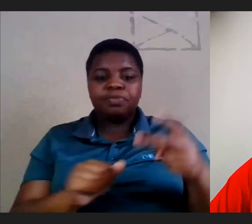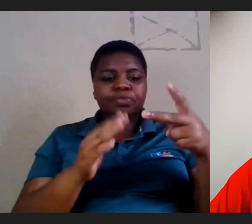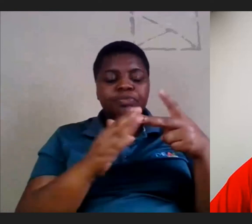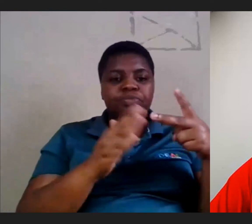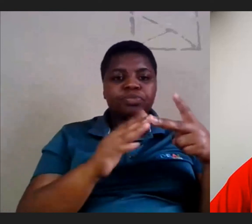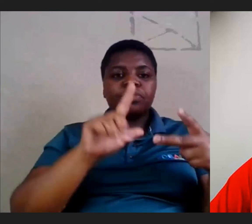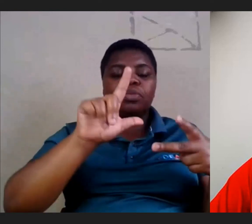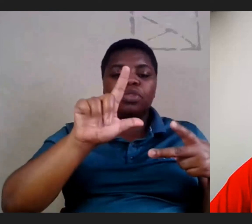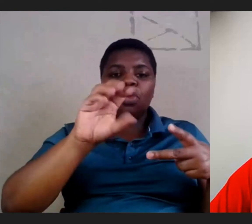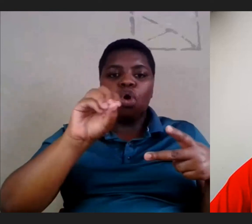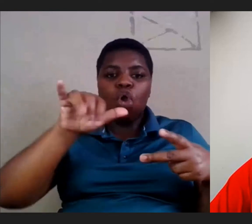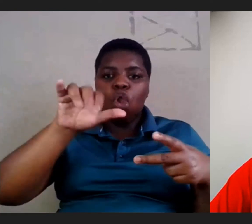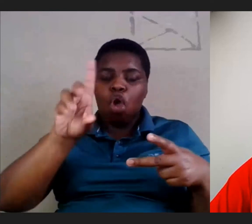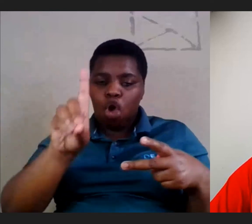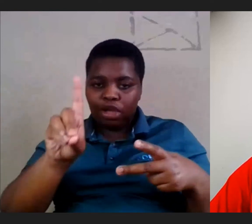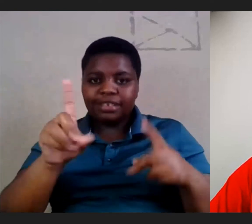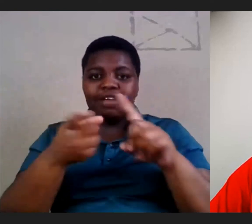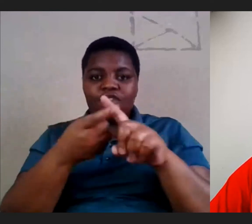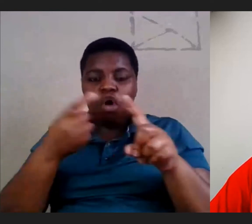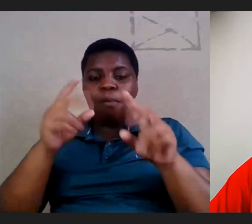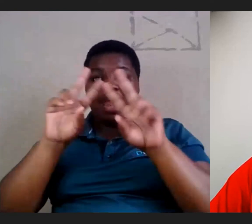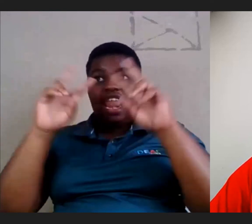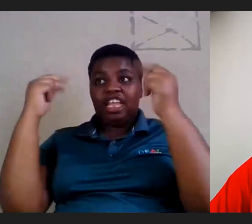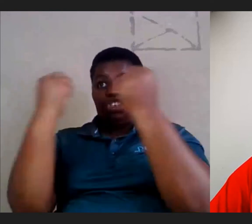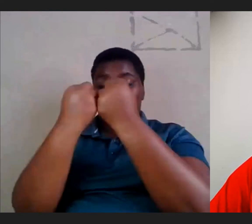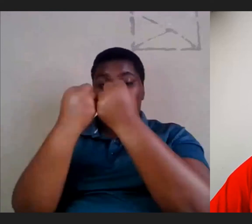the National Department of Health.